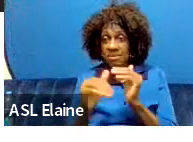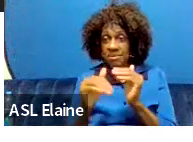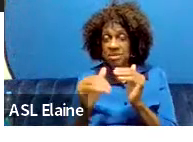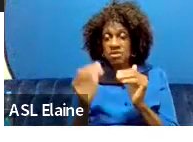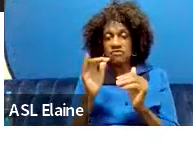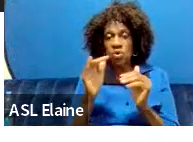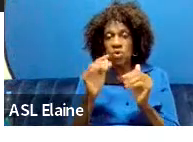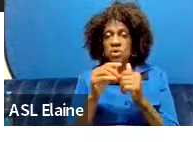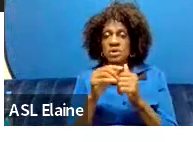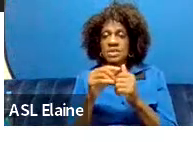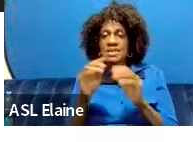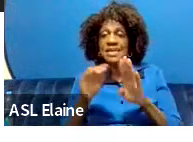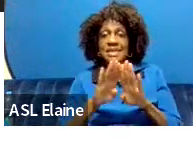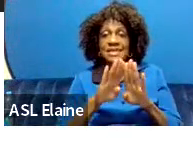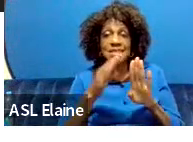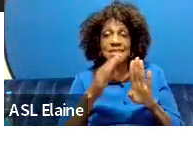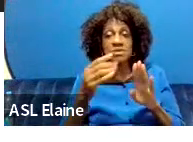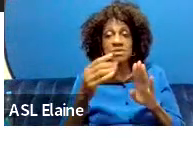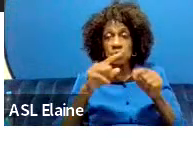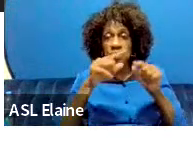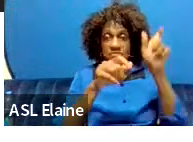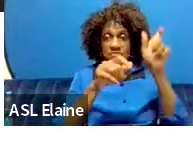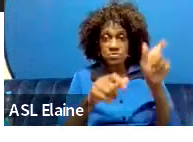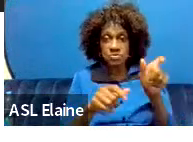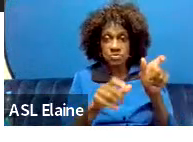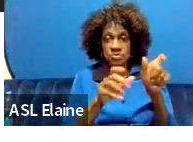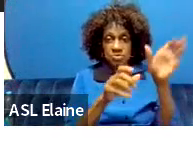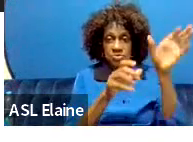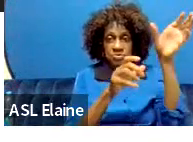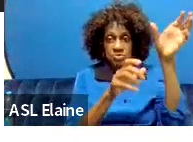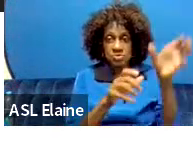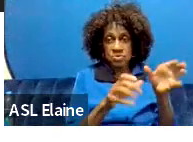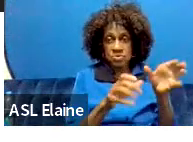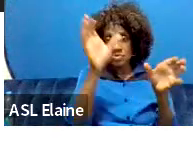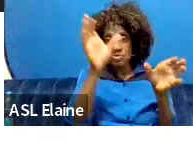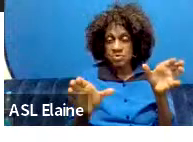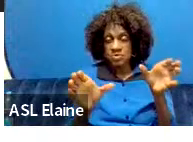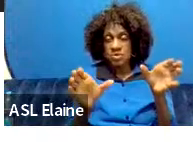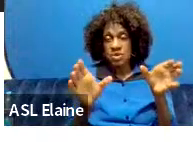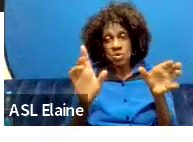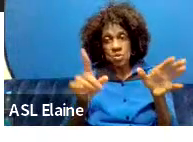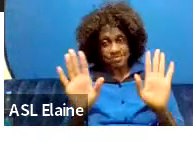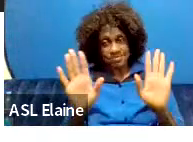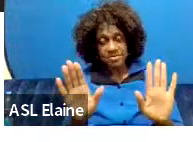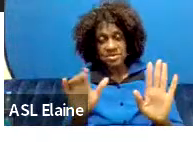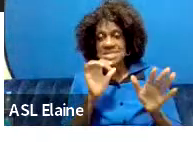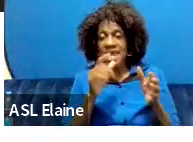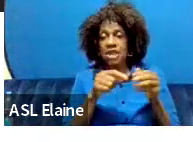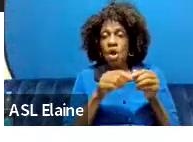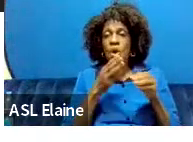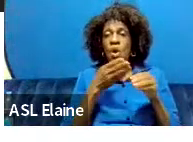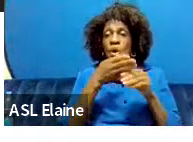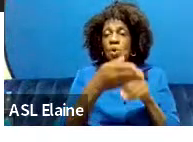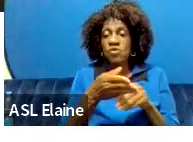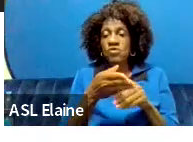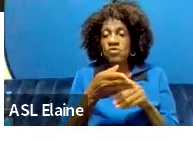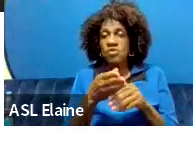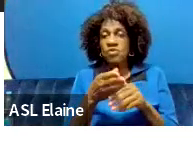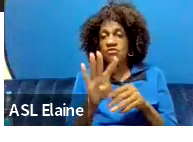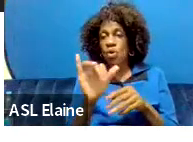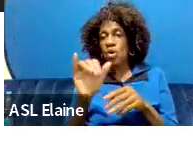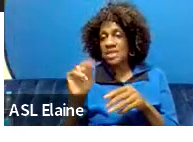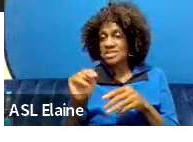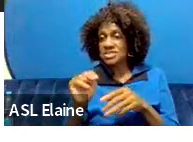clearance between multiple posts. We do highly recommend that you not protrude more than 4 inches